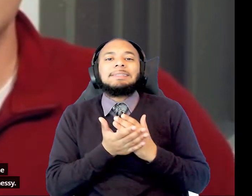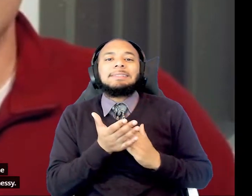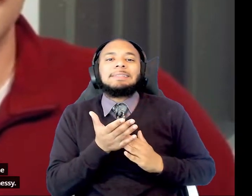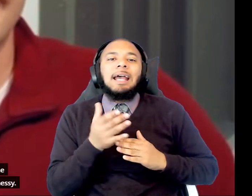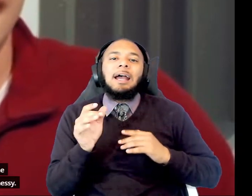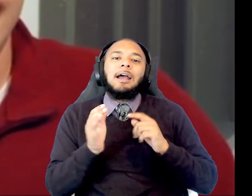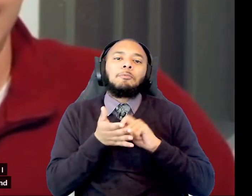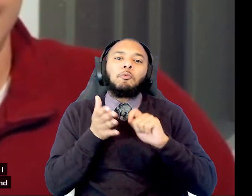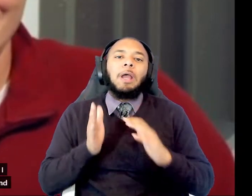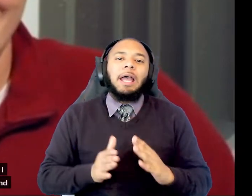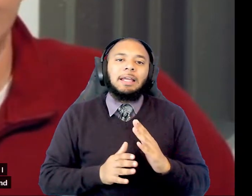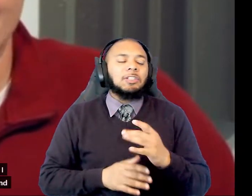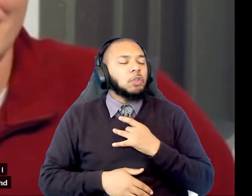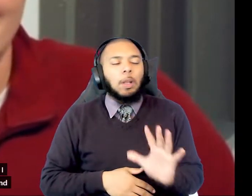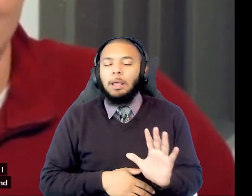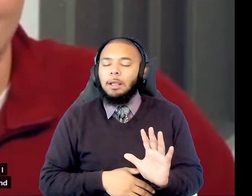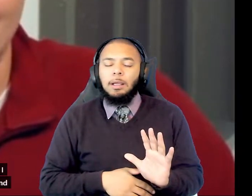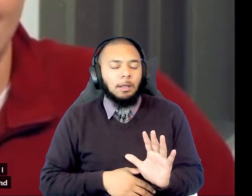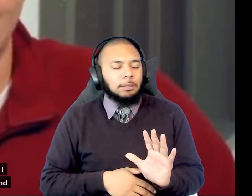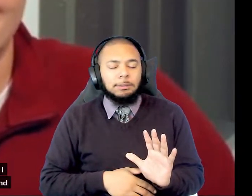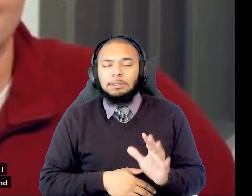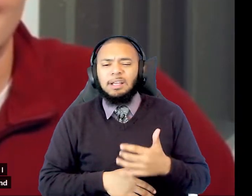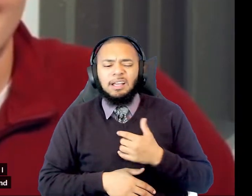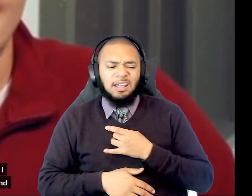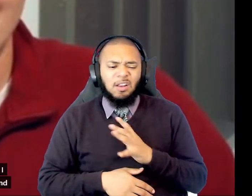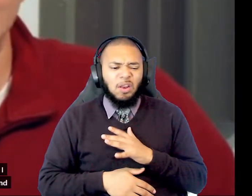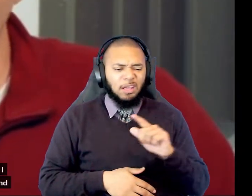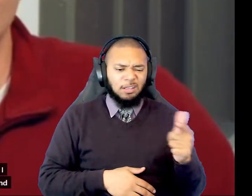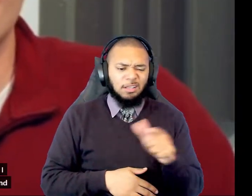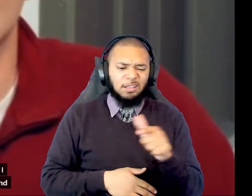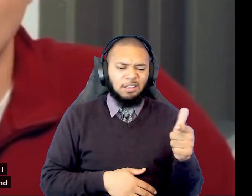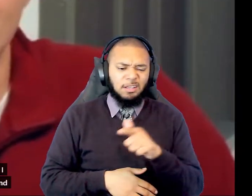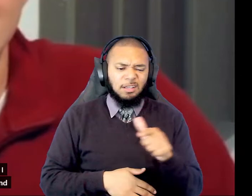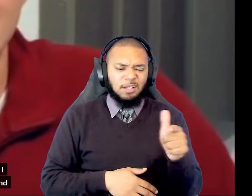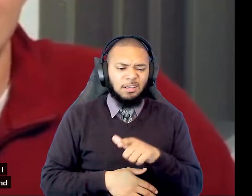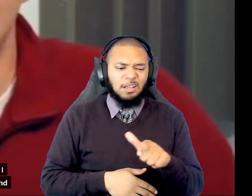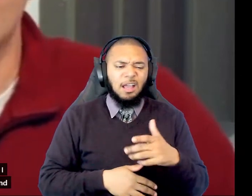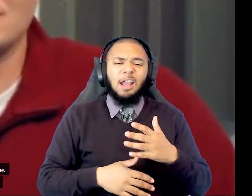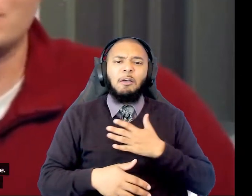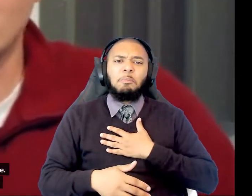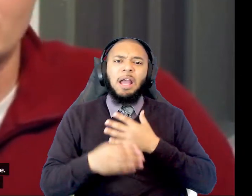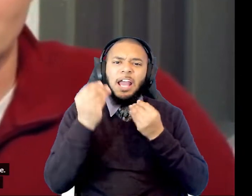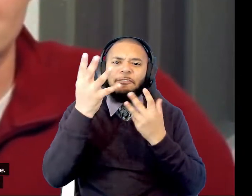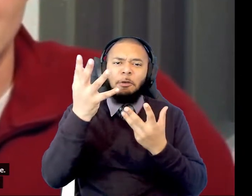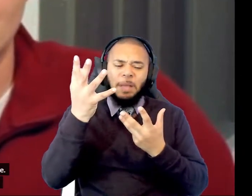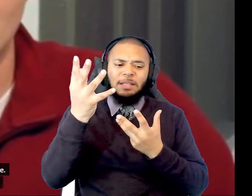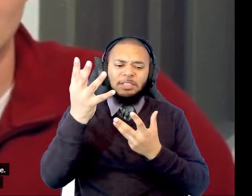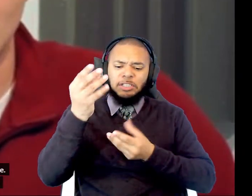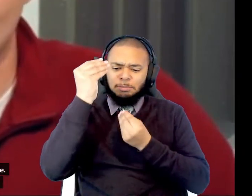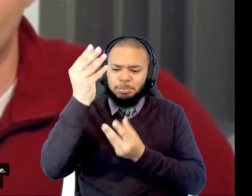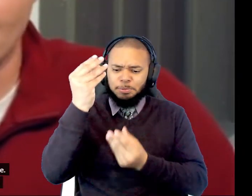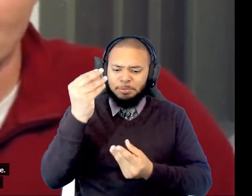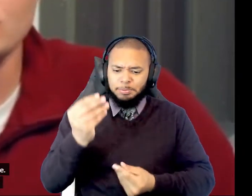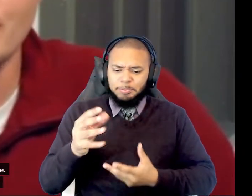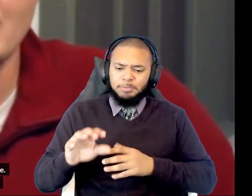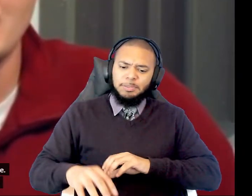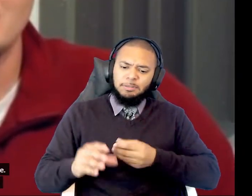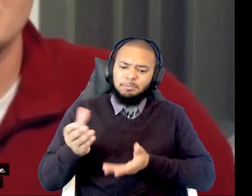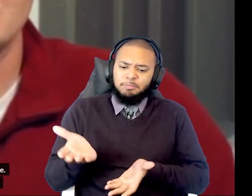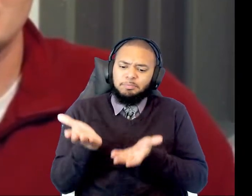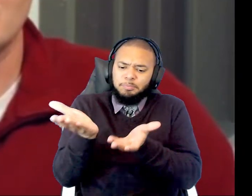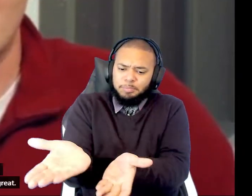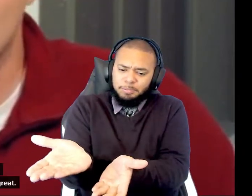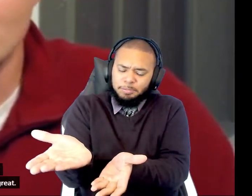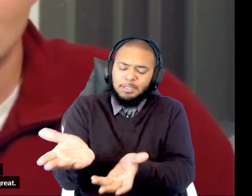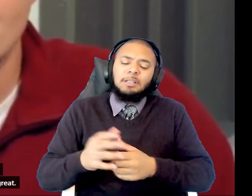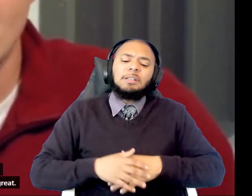you know what, that's messy. I don't like going back and forth. I just want to show all my data and then explain it all at the same time. I want to say, here's all my